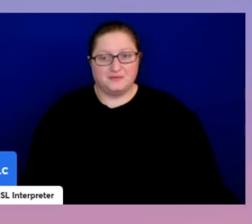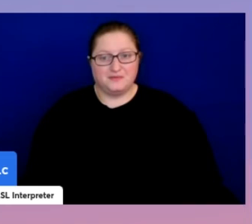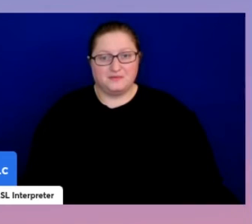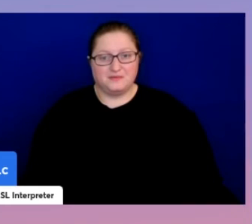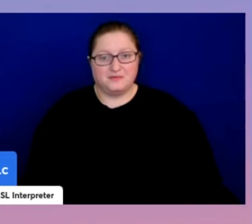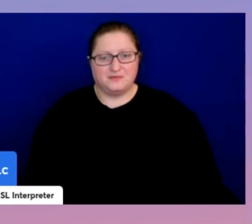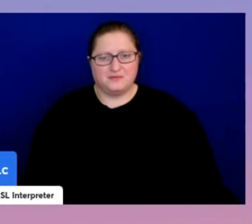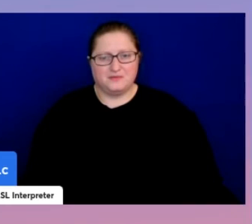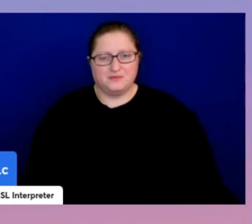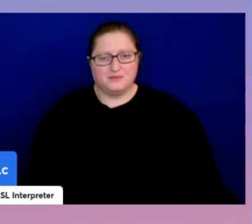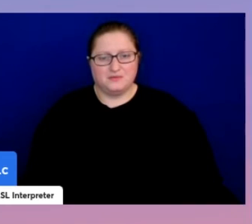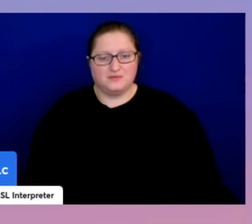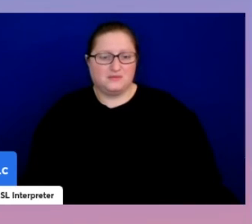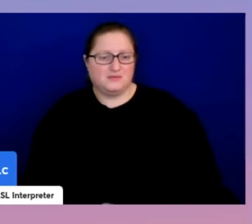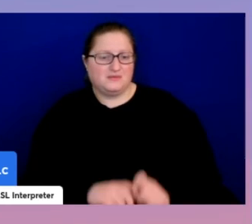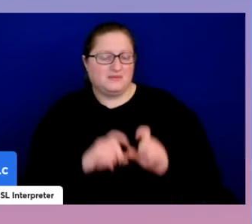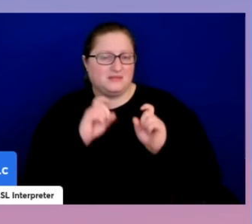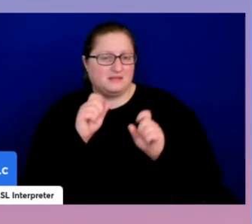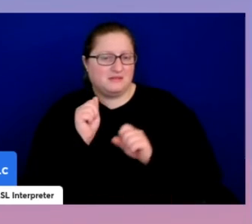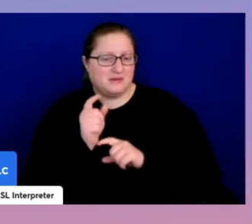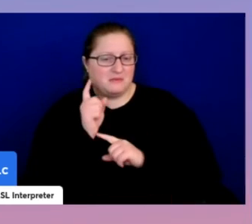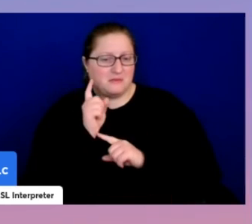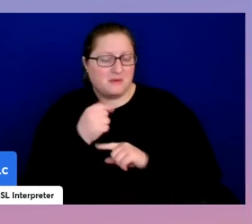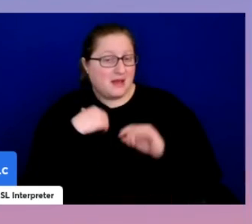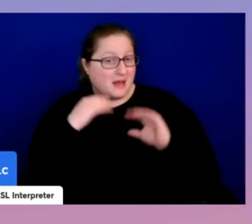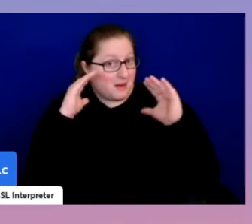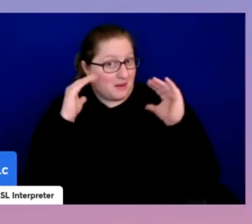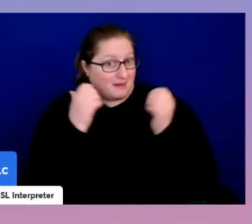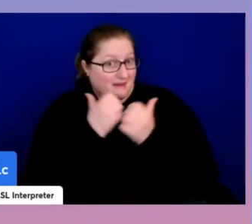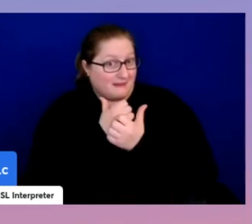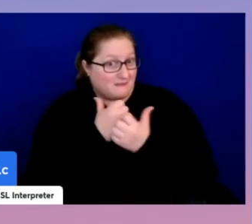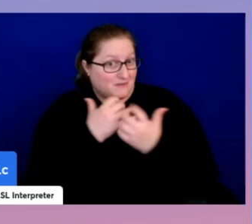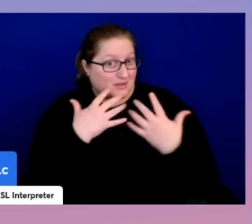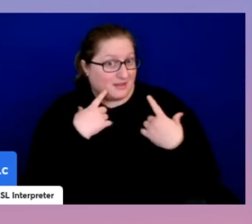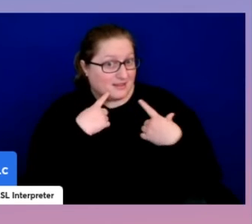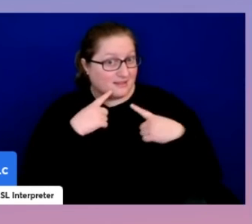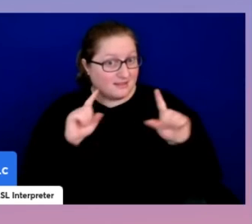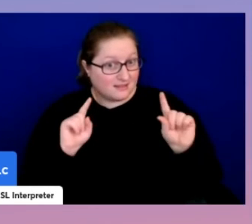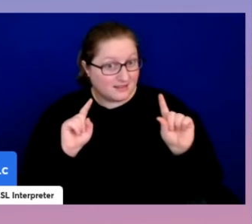Just a second. So I hope everything coming.